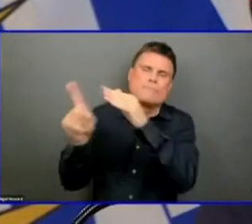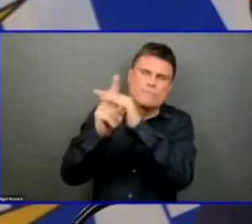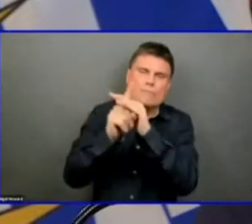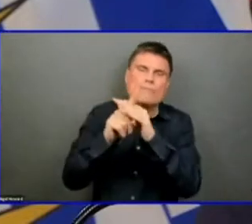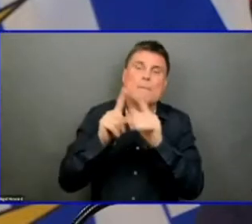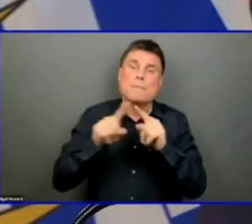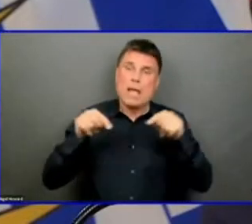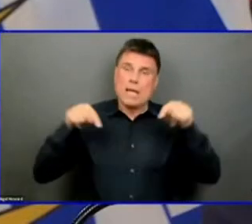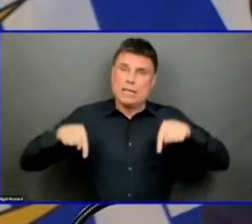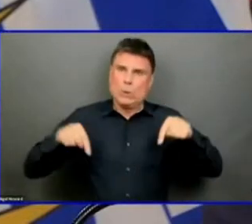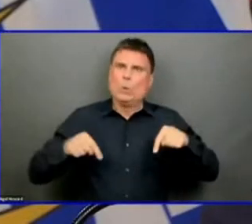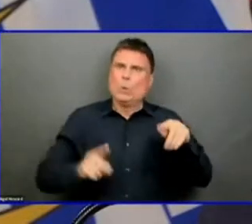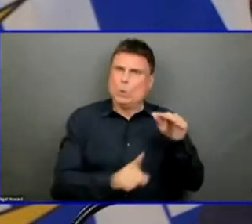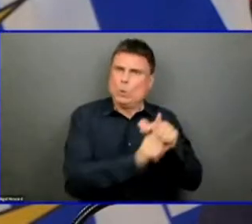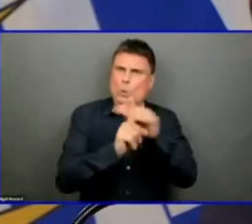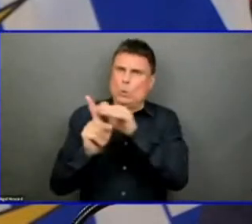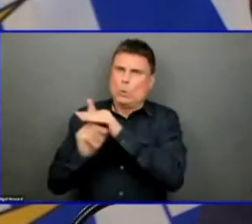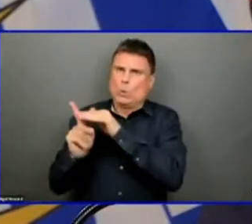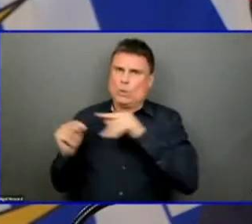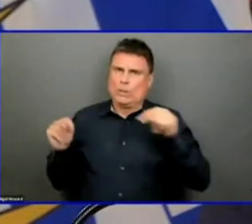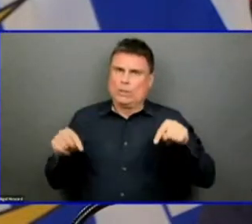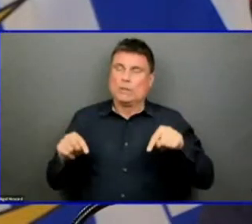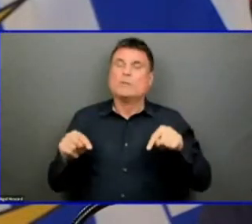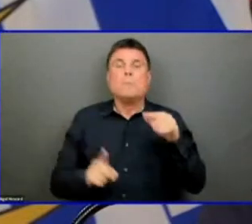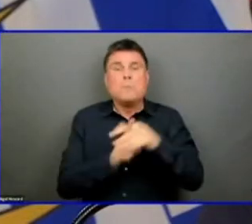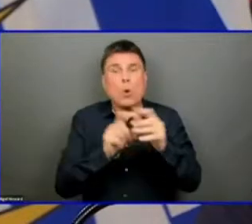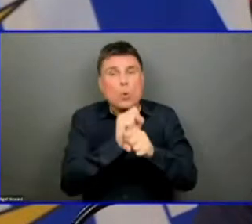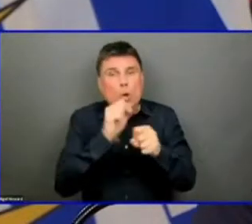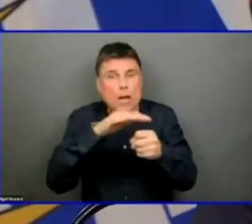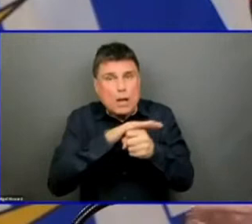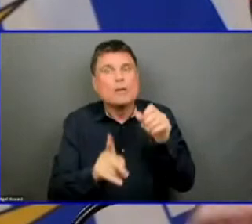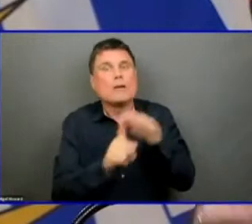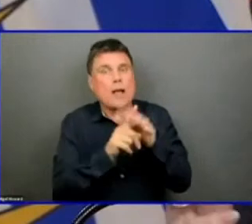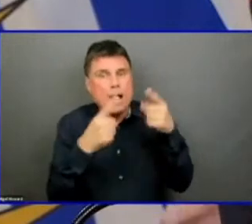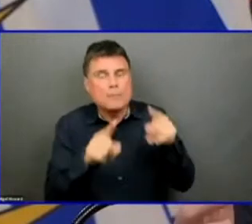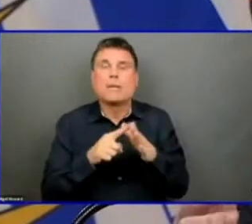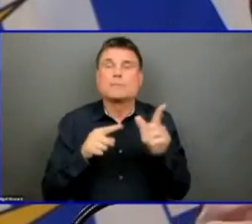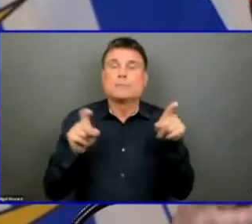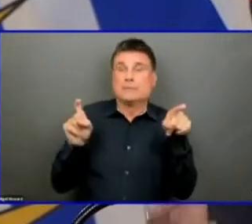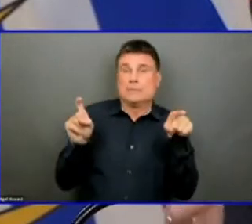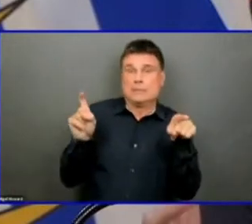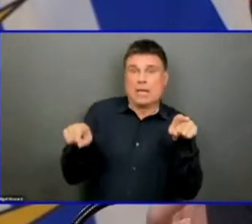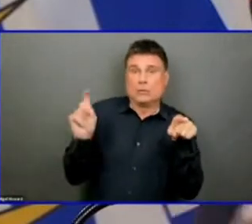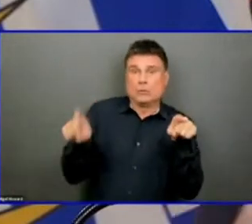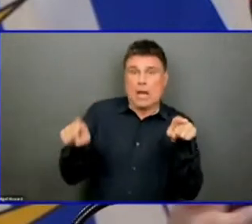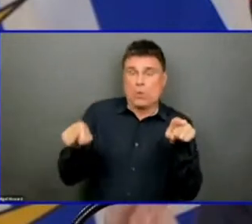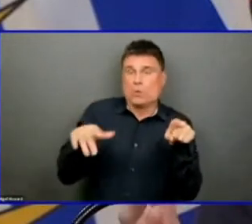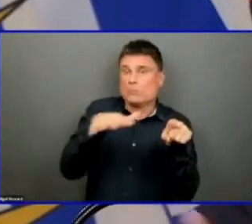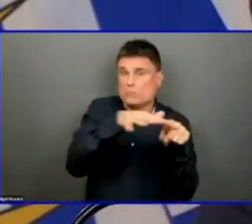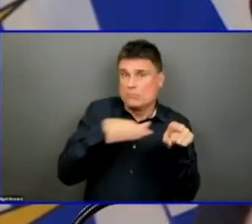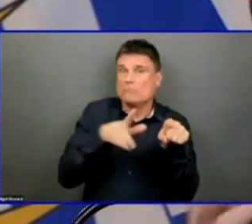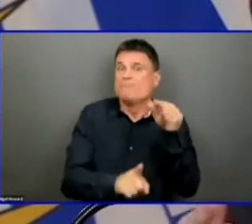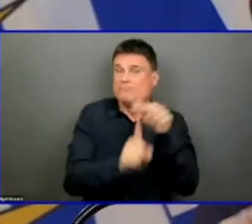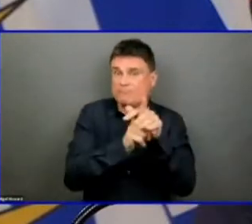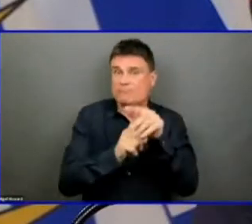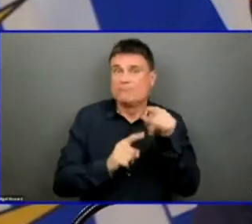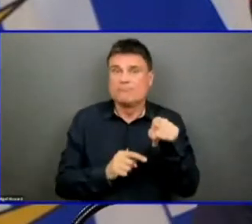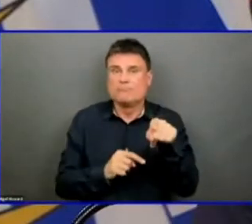workplaces, particularly in the urban areas where workplace risks are slightly different, where there's more